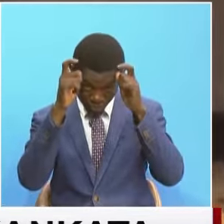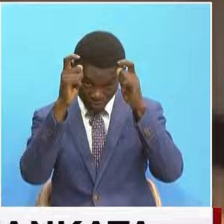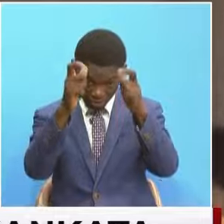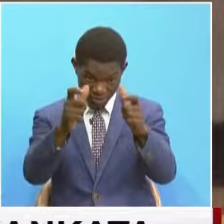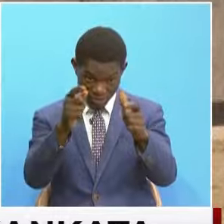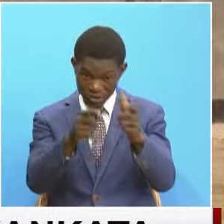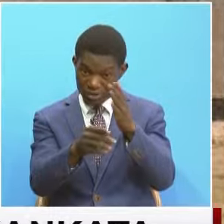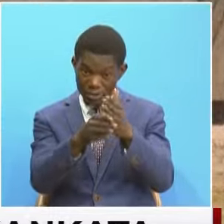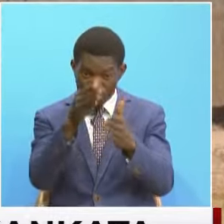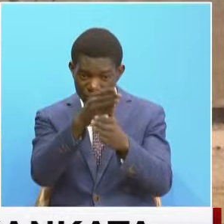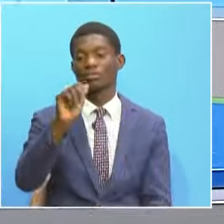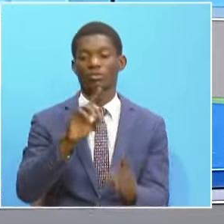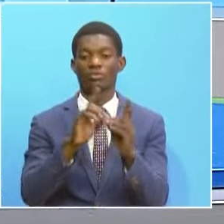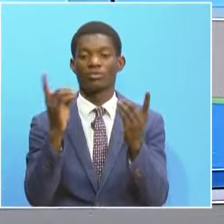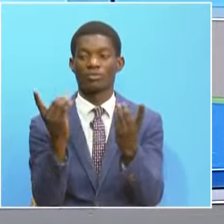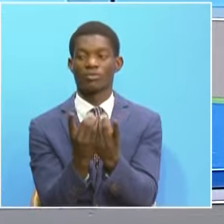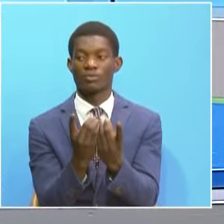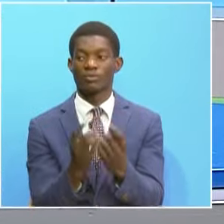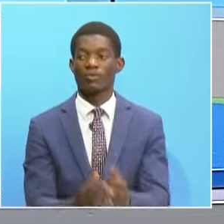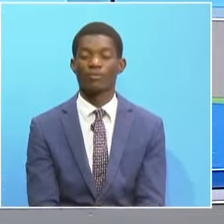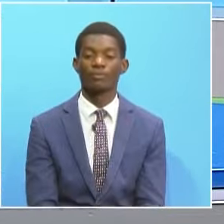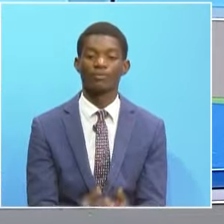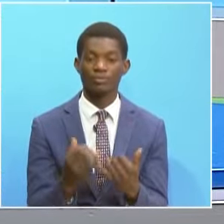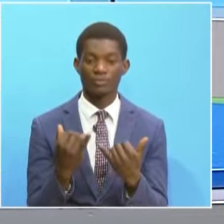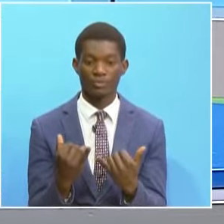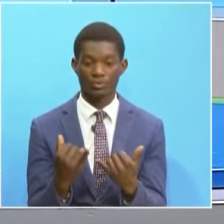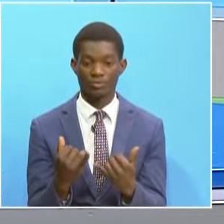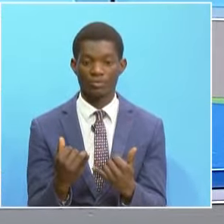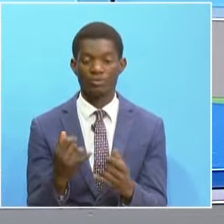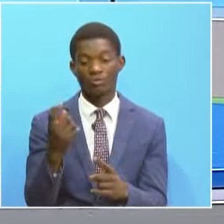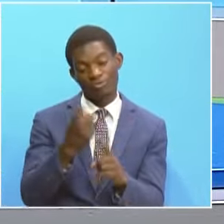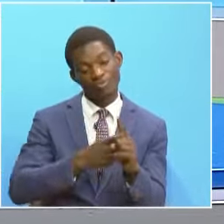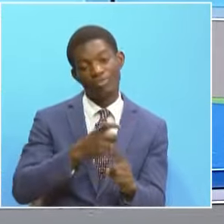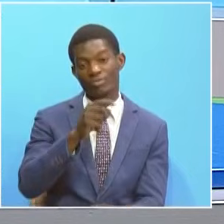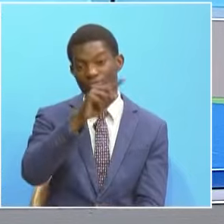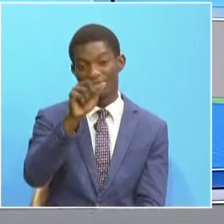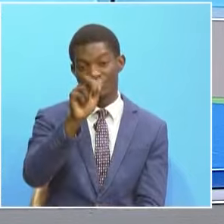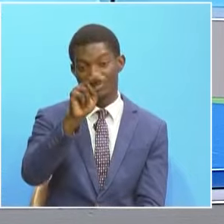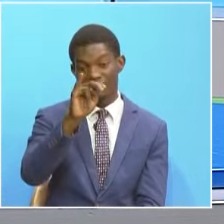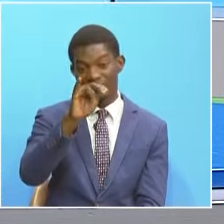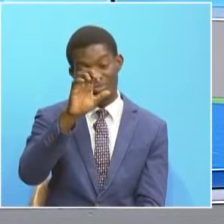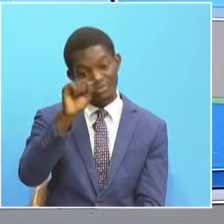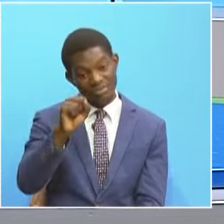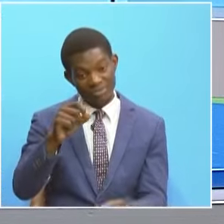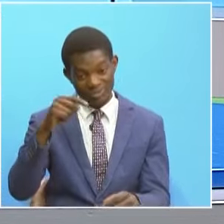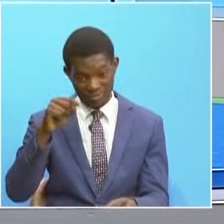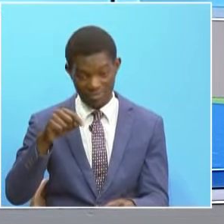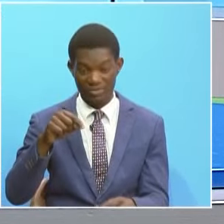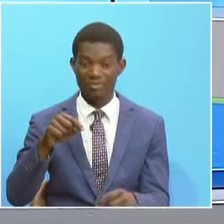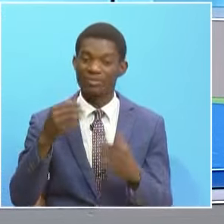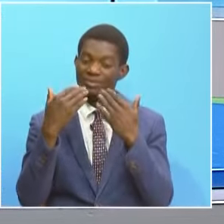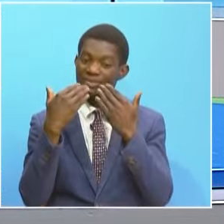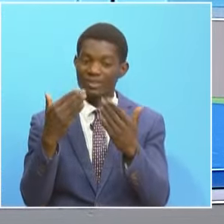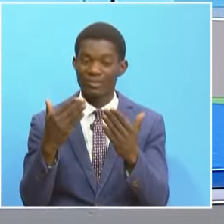in Chikankata district. Well, on behalf of the entire production crew here at Zanis, thank you so much